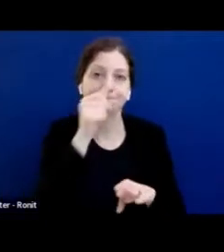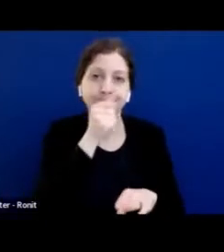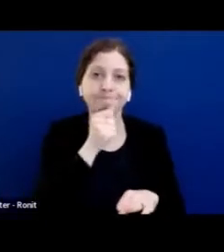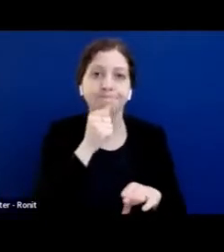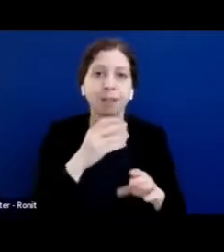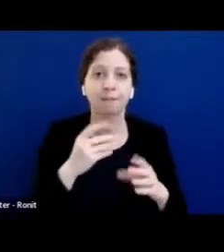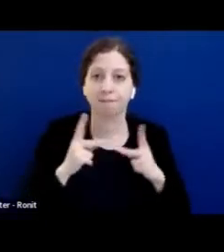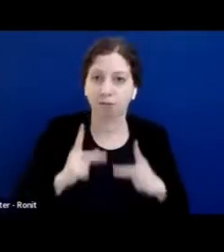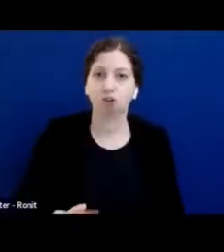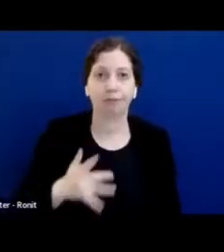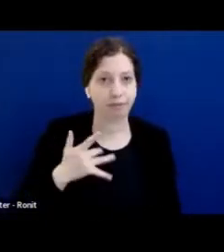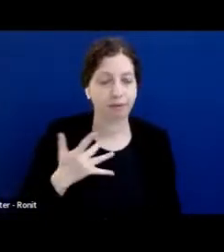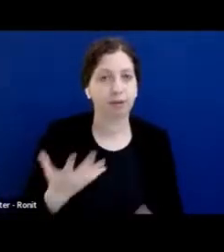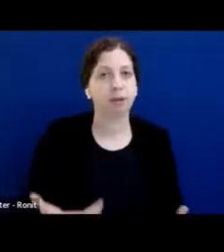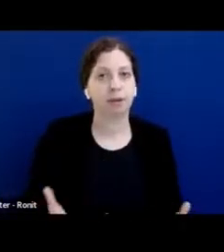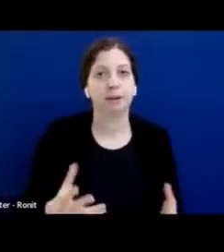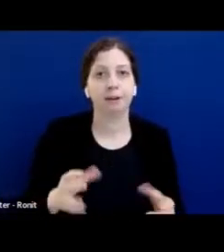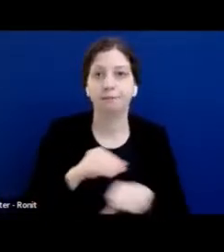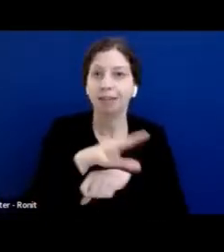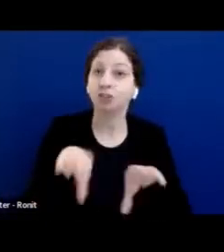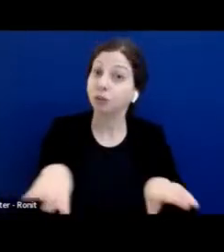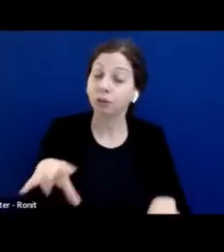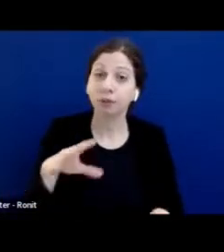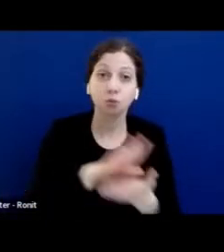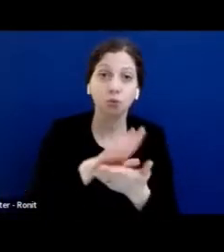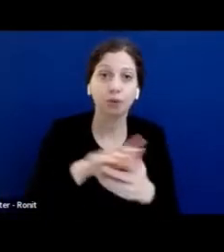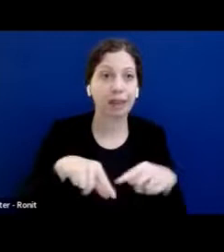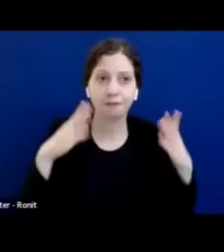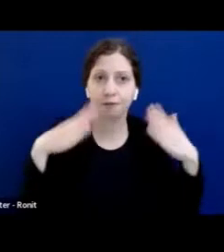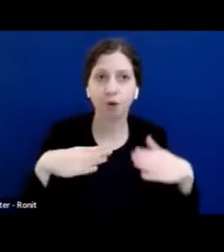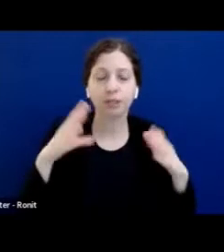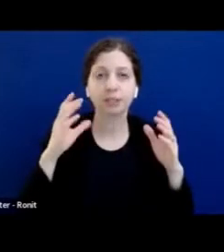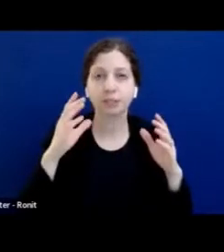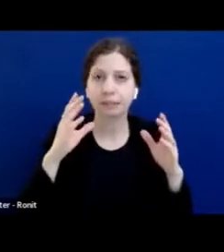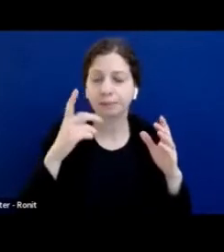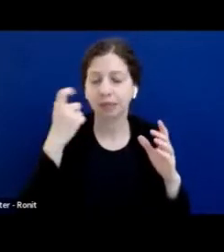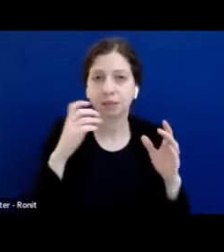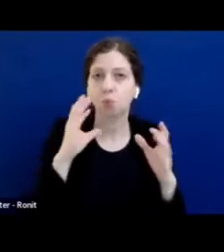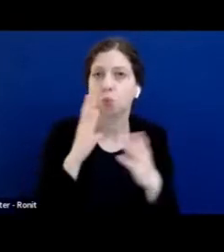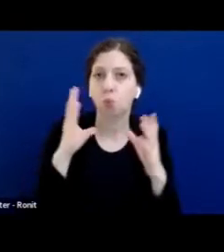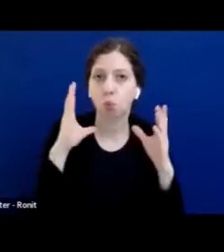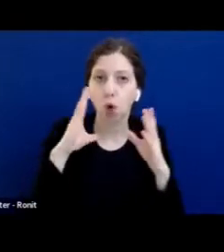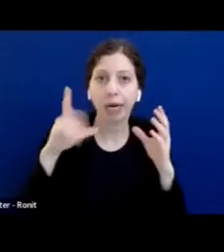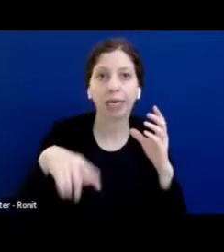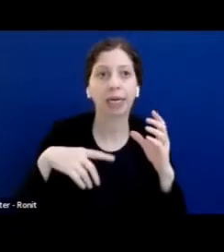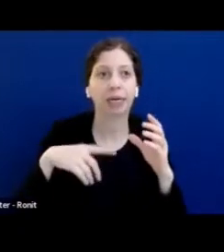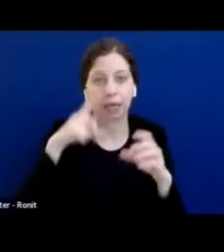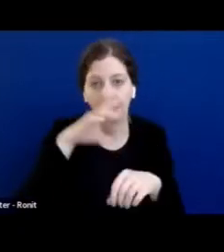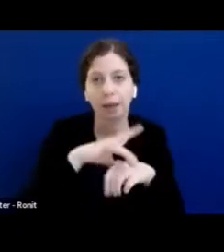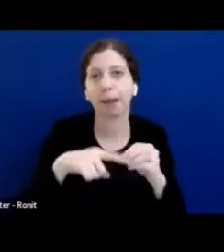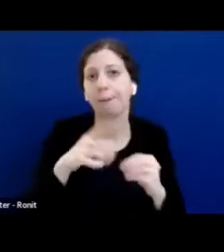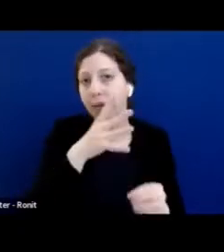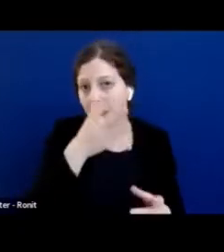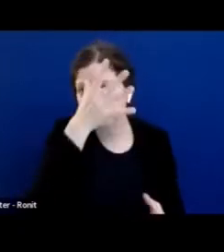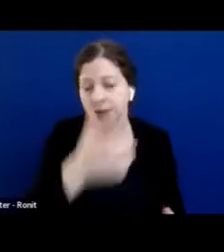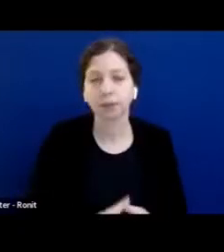sensation. It affects children at school who sometimes can't focus because they're worried about their parents. But I think what we're really trying to do a